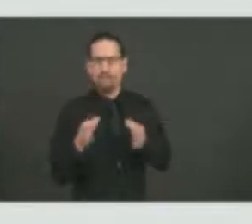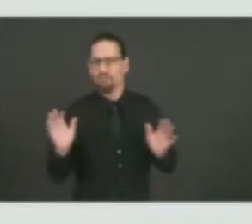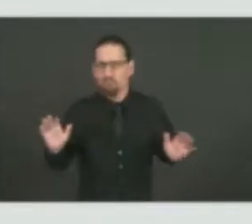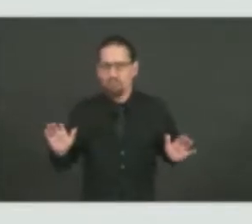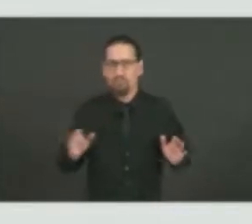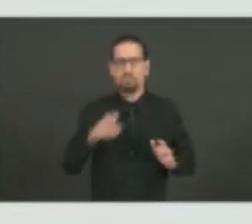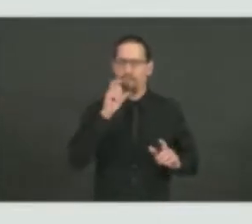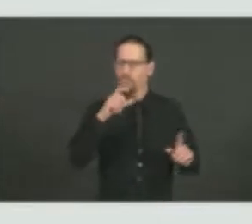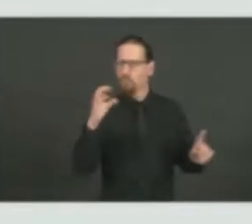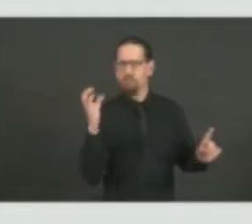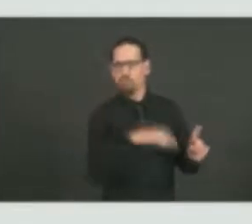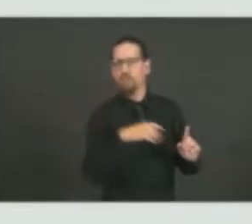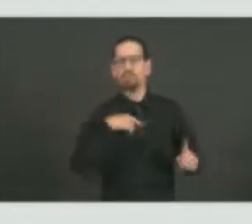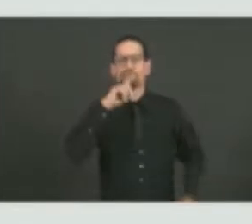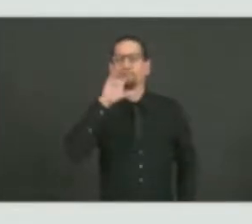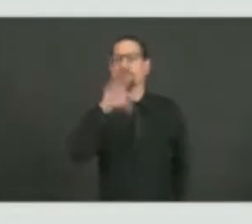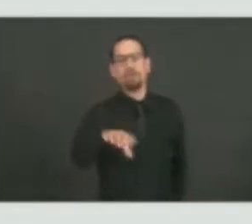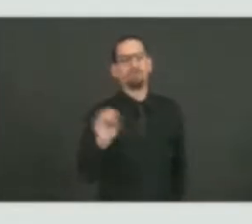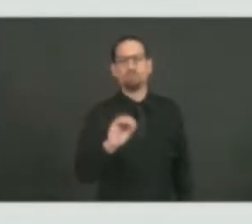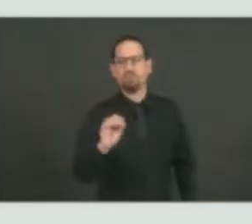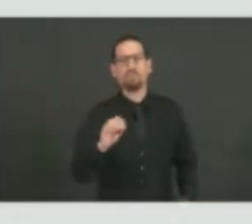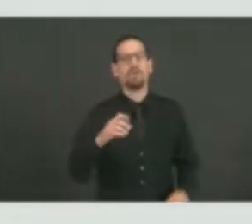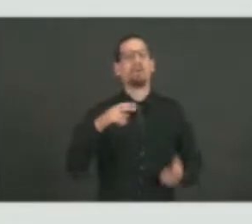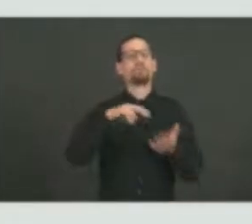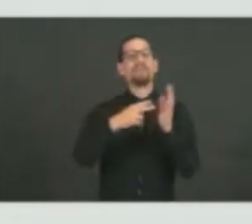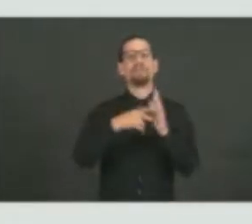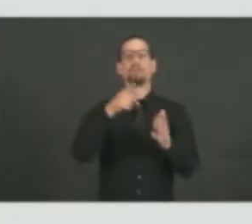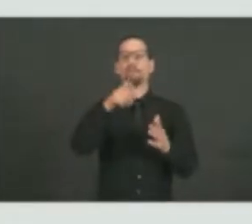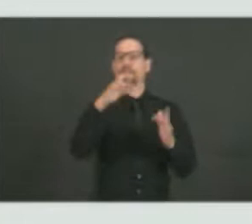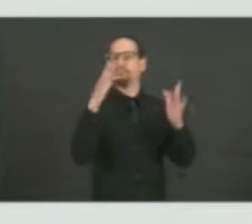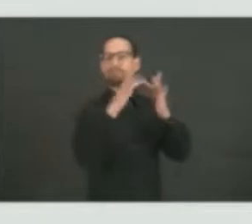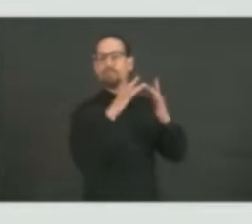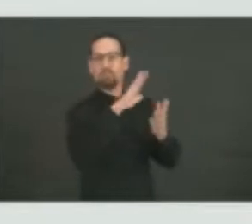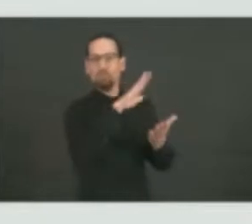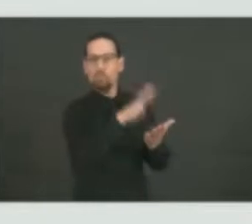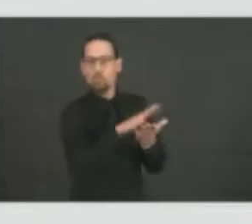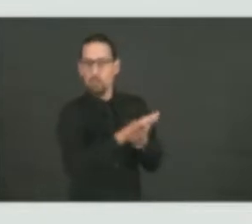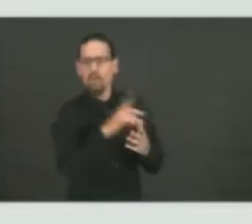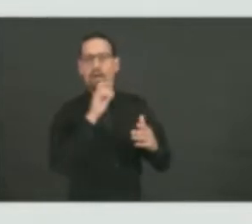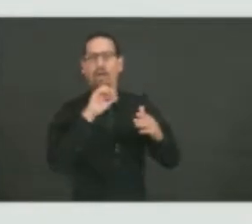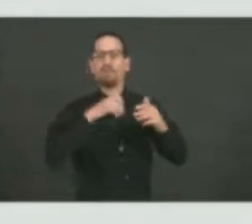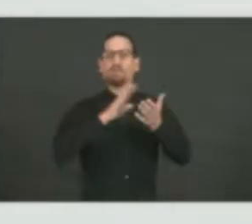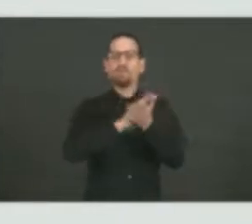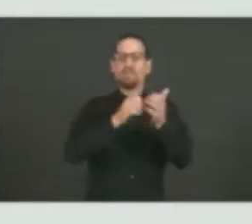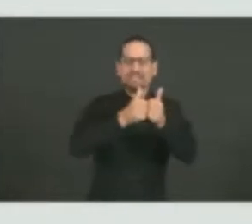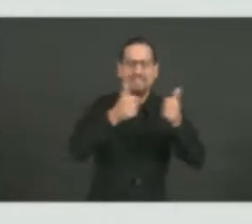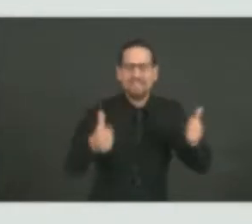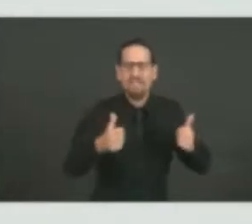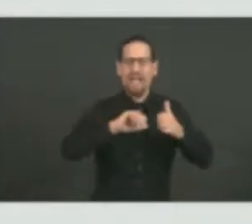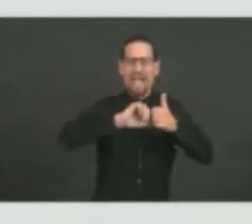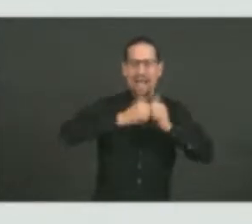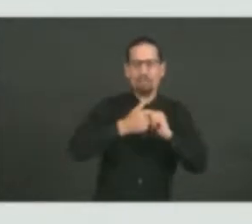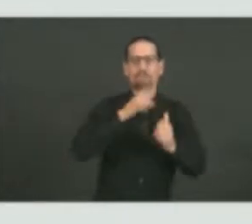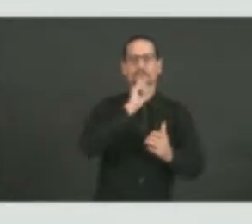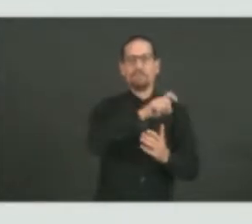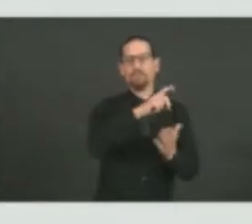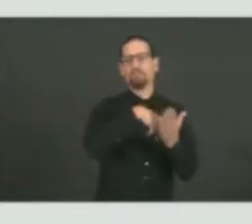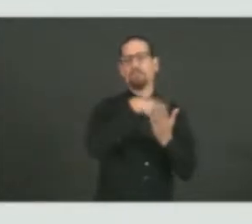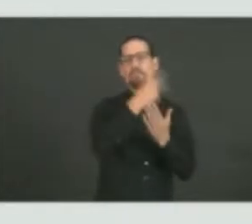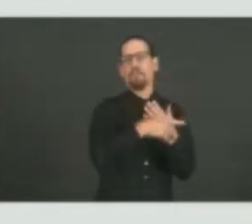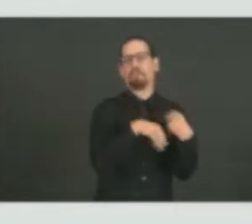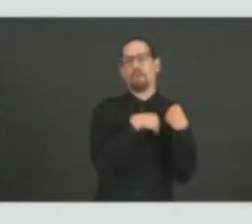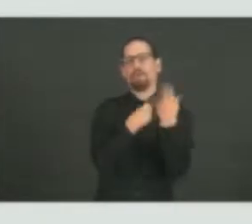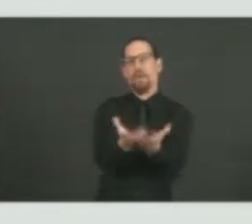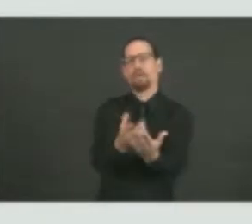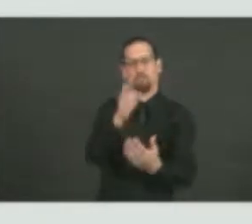quality distance learning virtual program. Our job, though, is to make it so that you're confident enough to